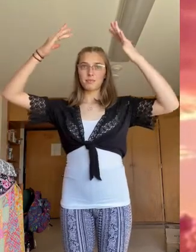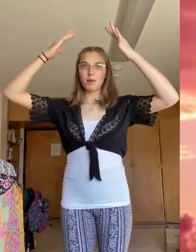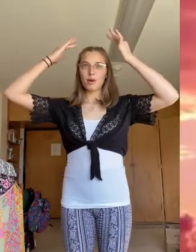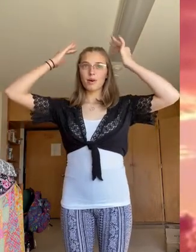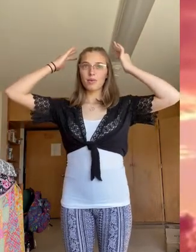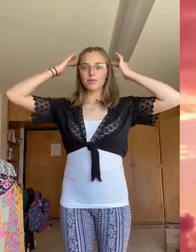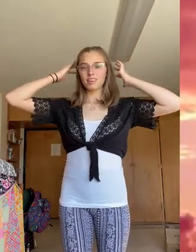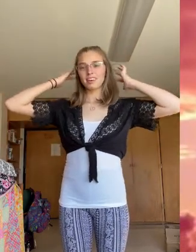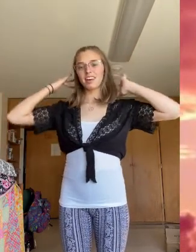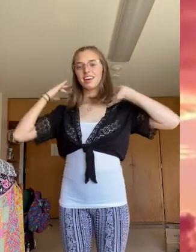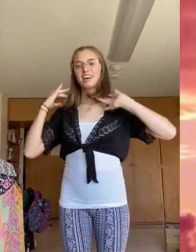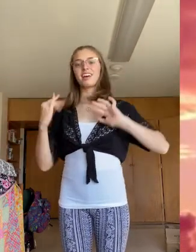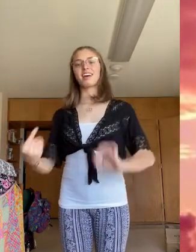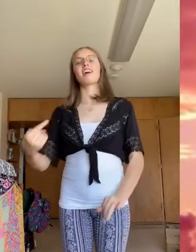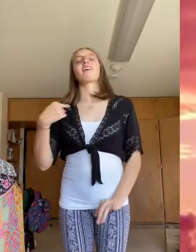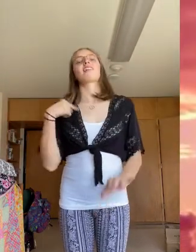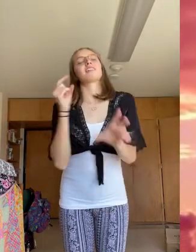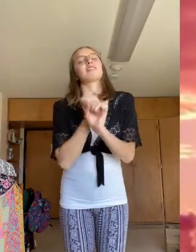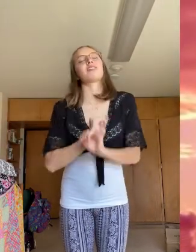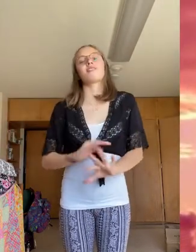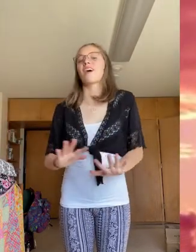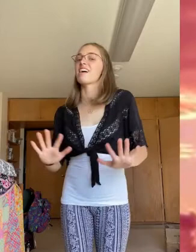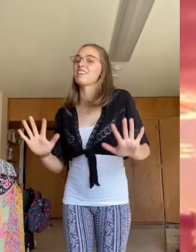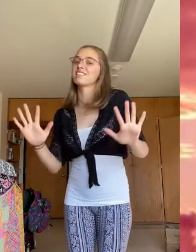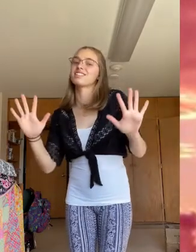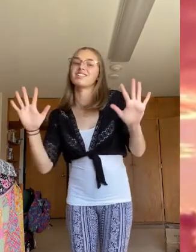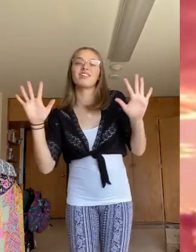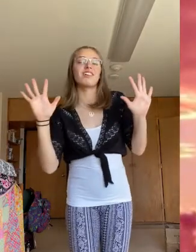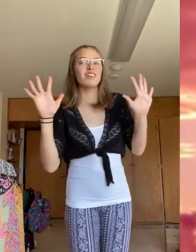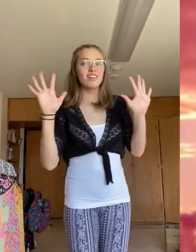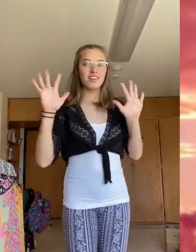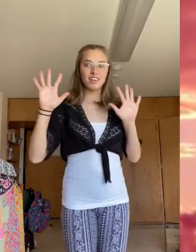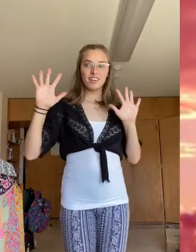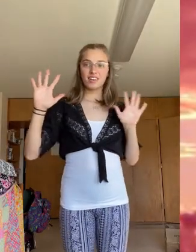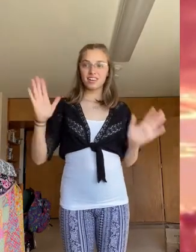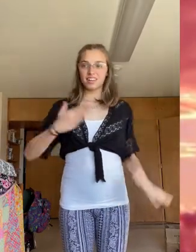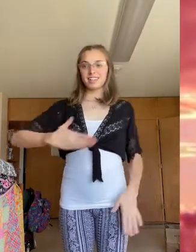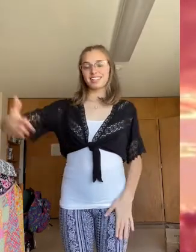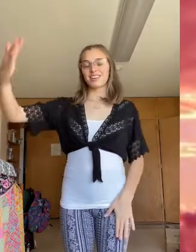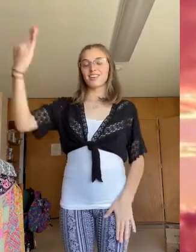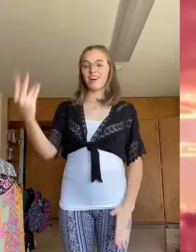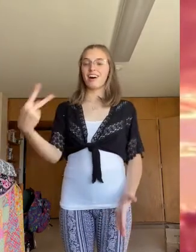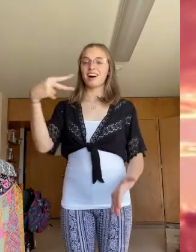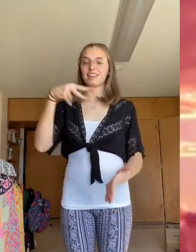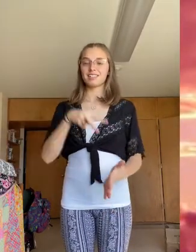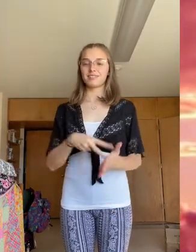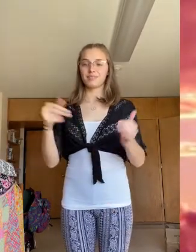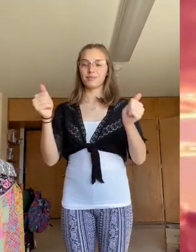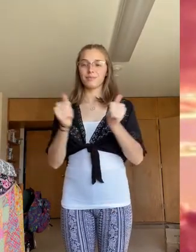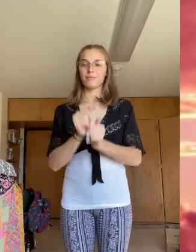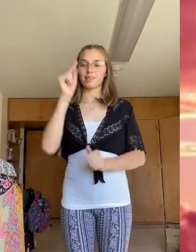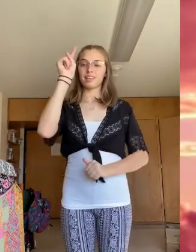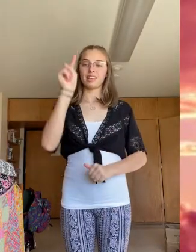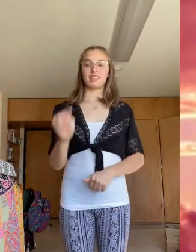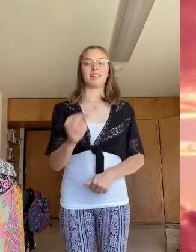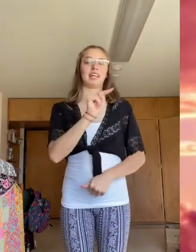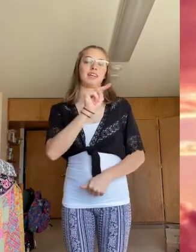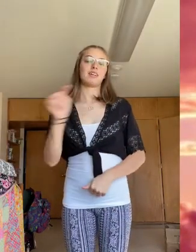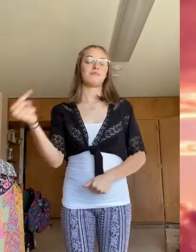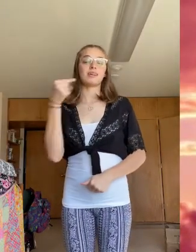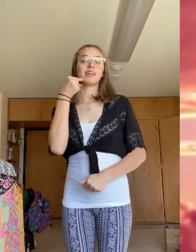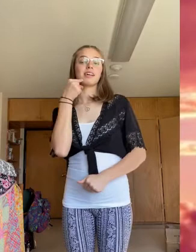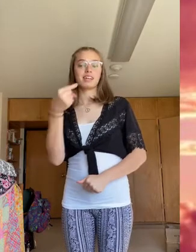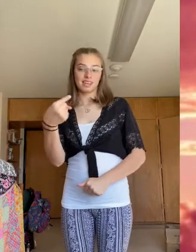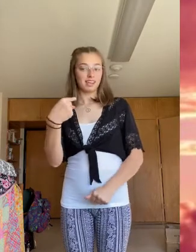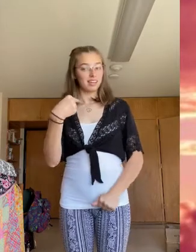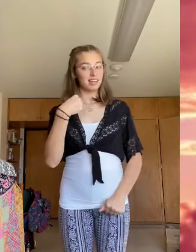sweetly broken, wholly surrendered at the cross. You beckon